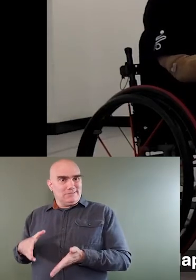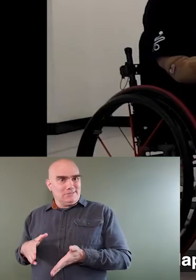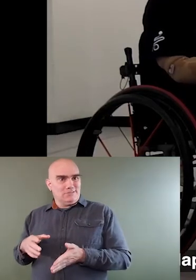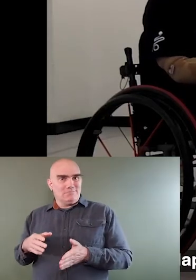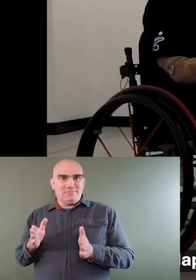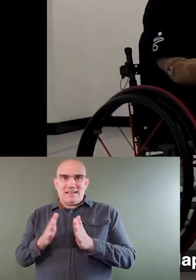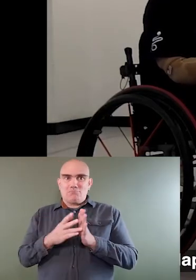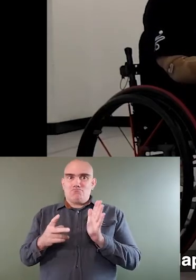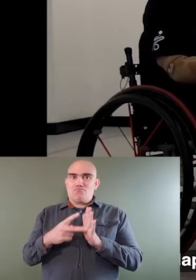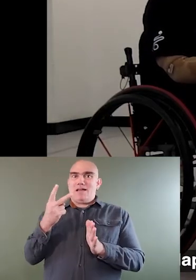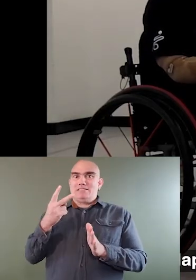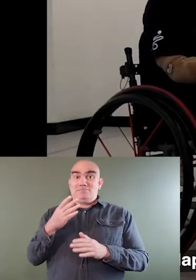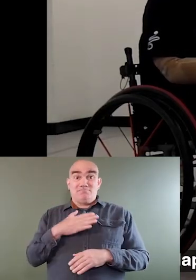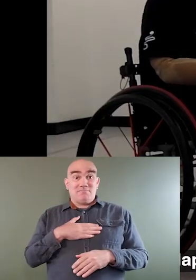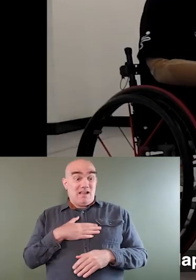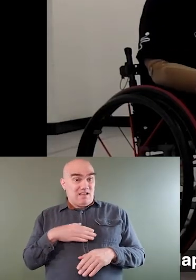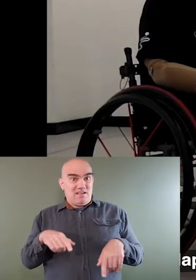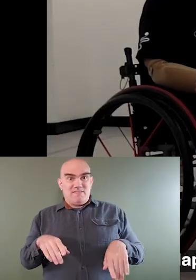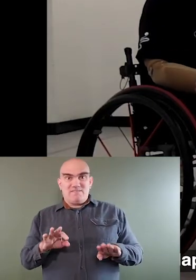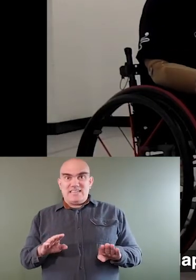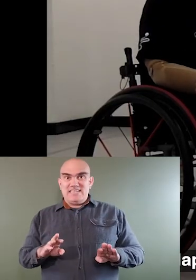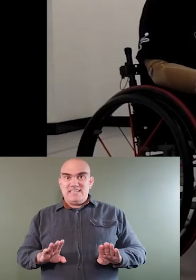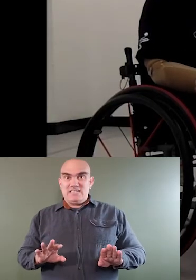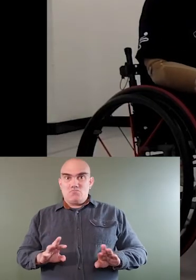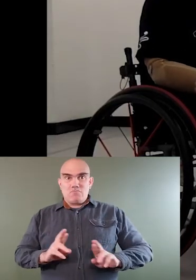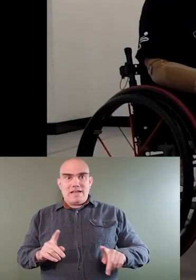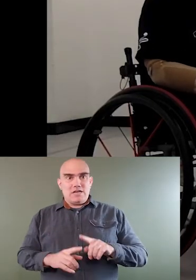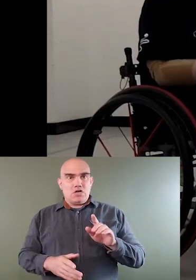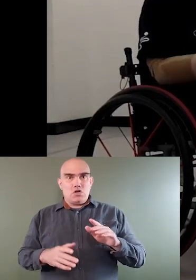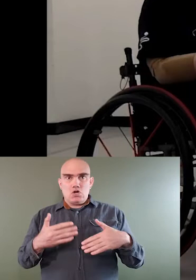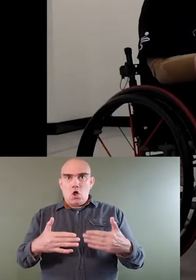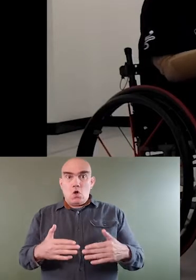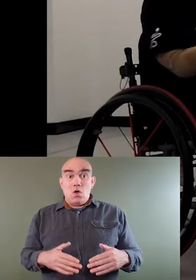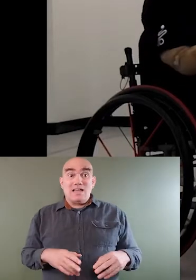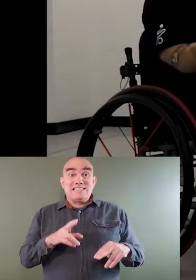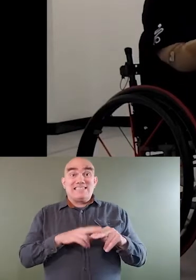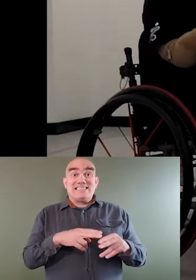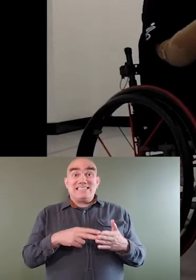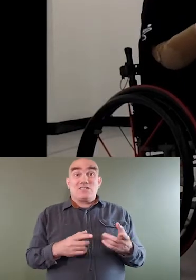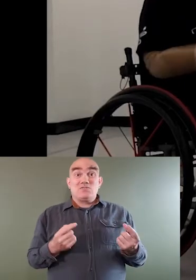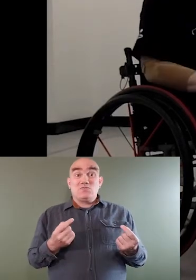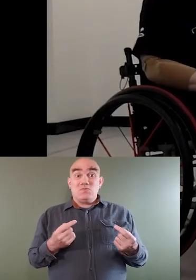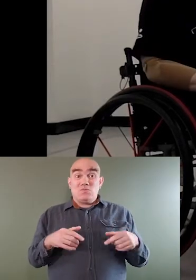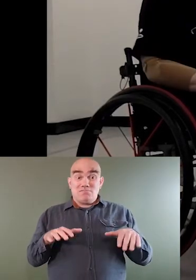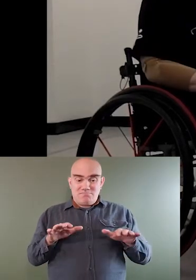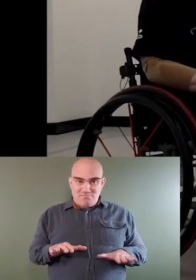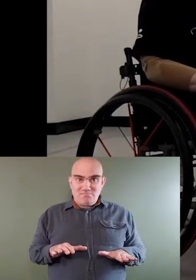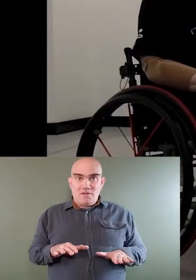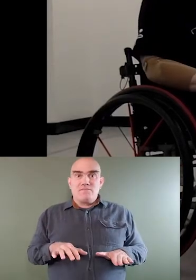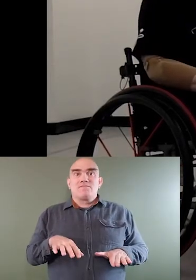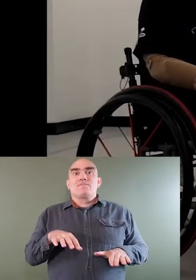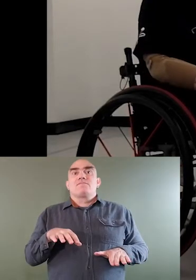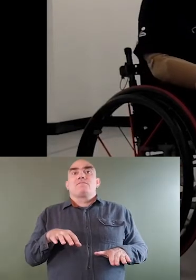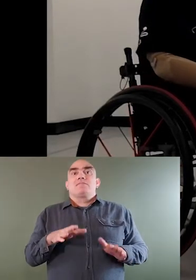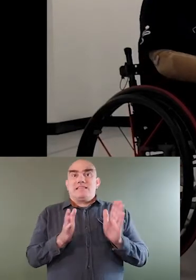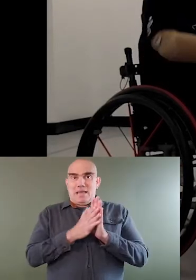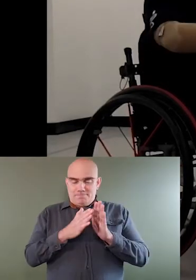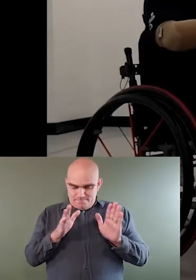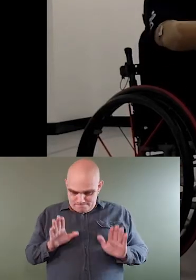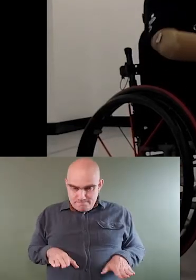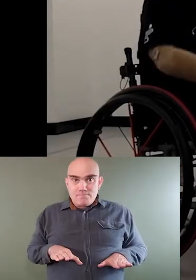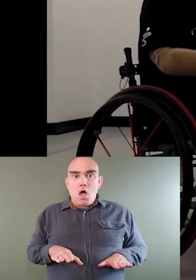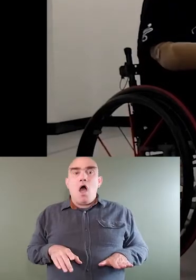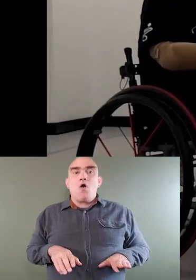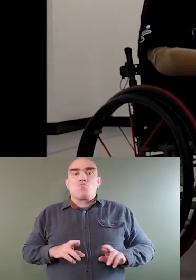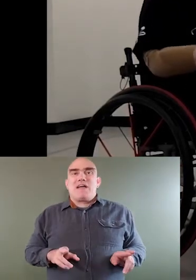dancer, to clap twice, and my feet were ready to go. And seated dancers do their clap and find neutral so that they can find their surface